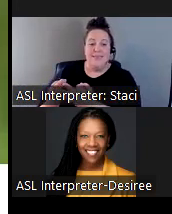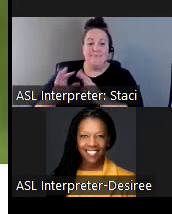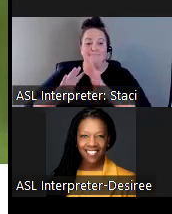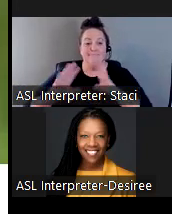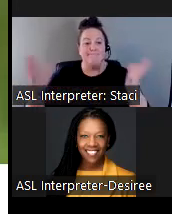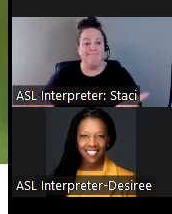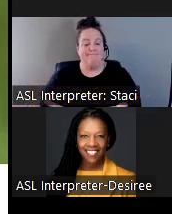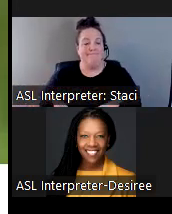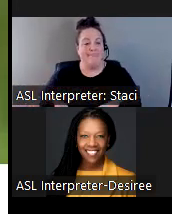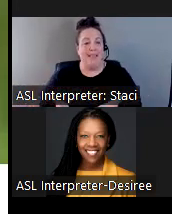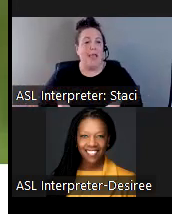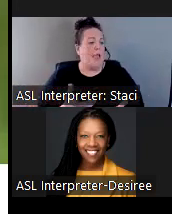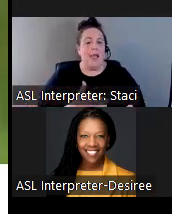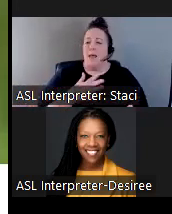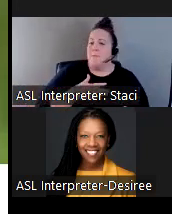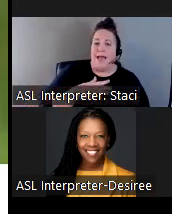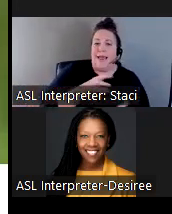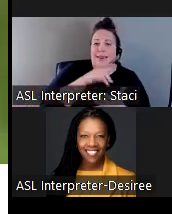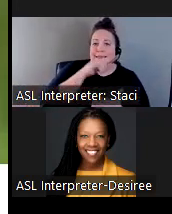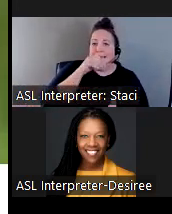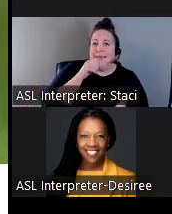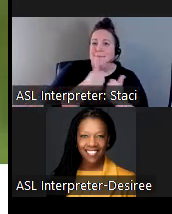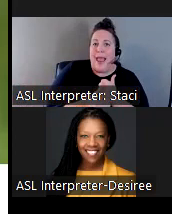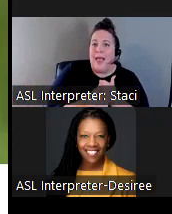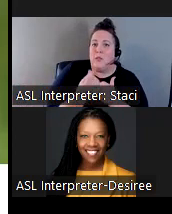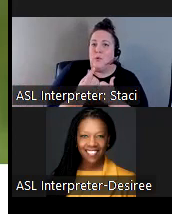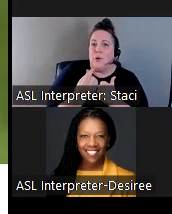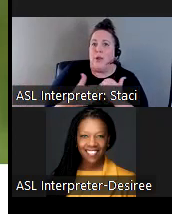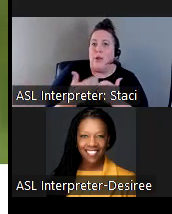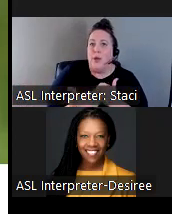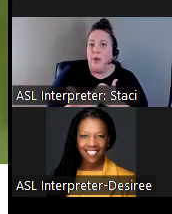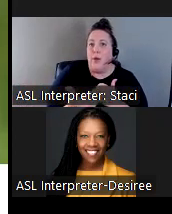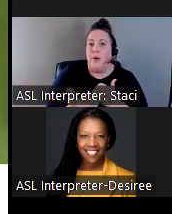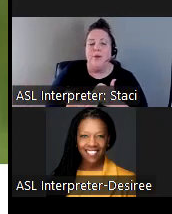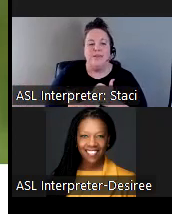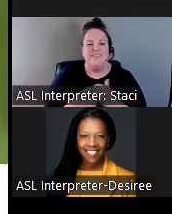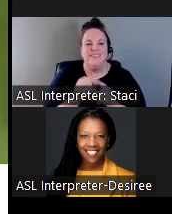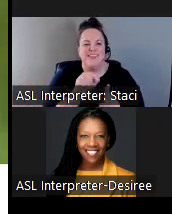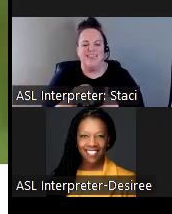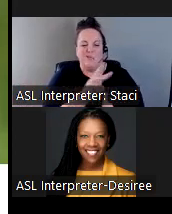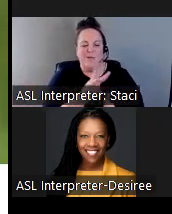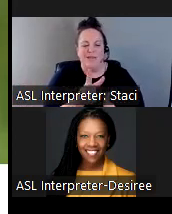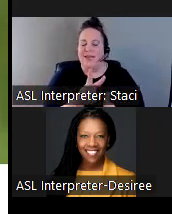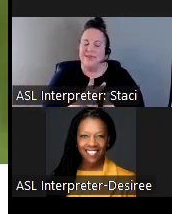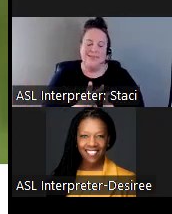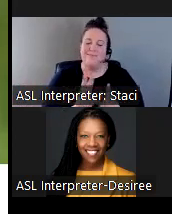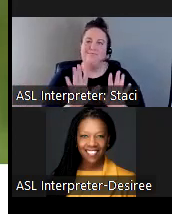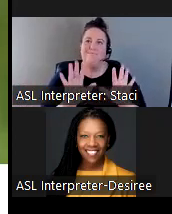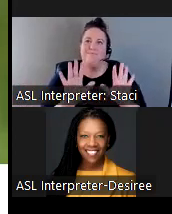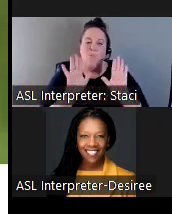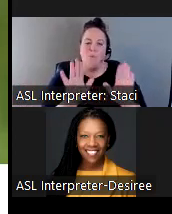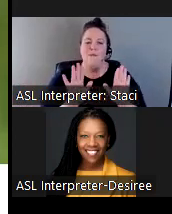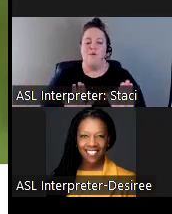kid didn't pass the newborn hearing screen. What are my next steps? And it's well done. It goes even to the point of